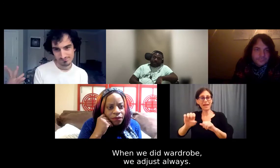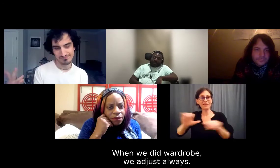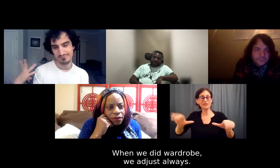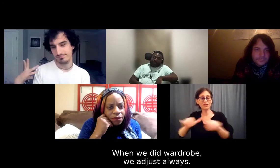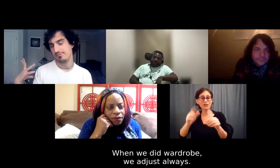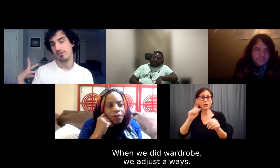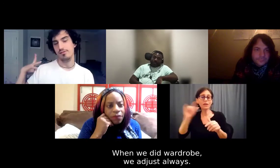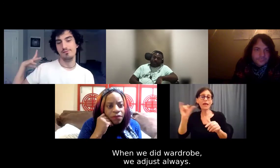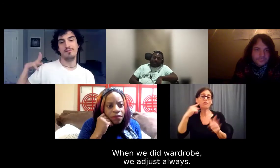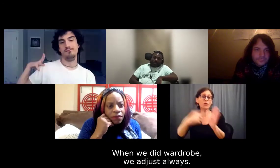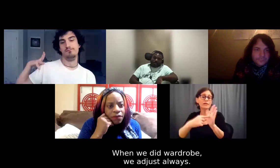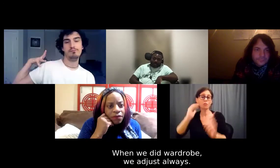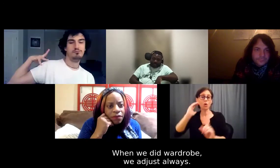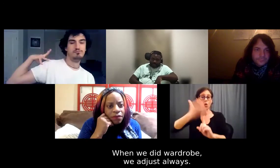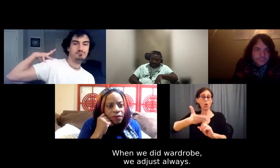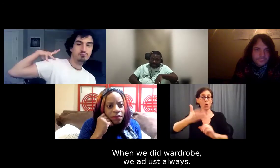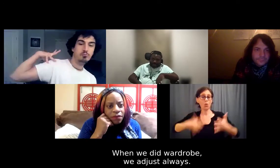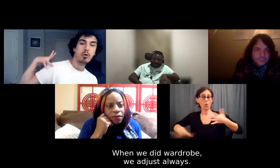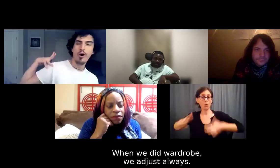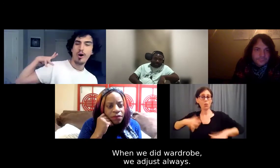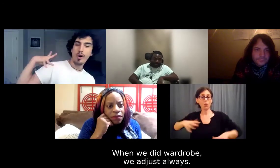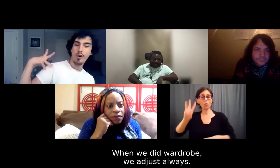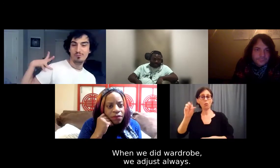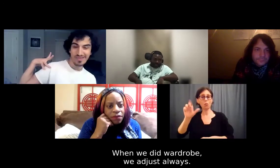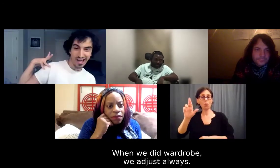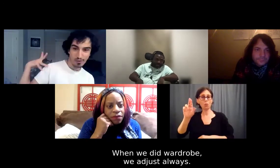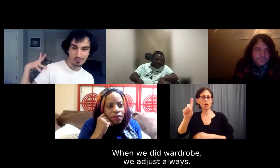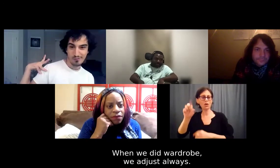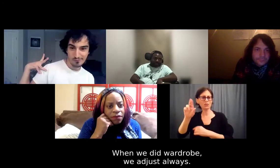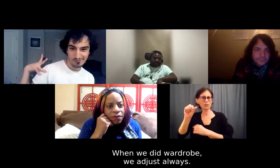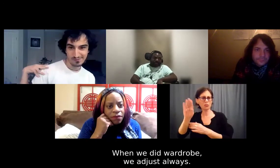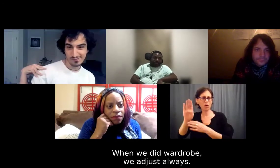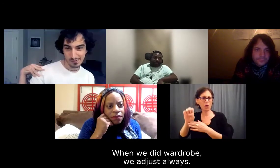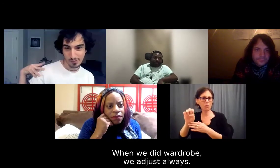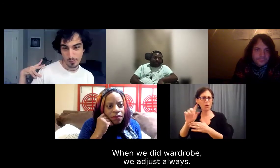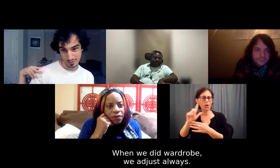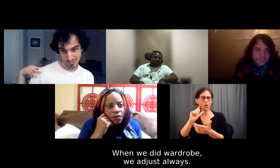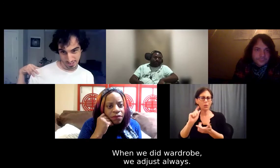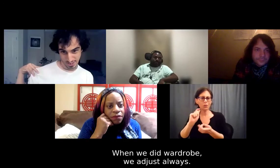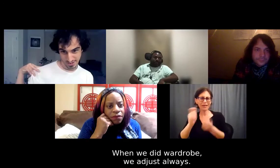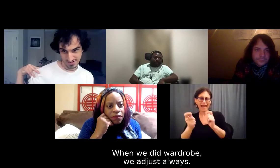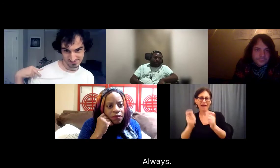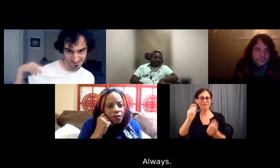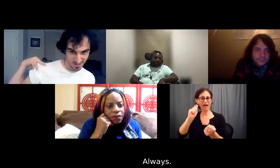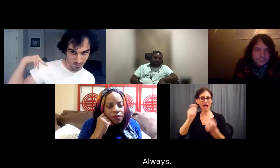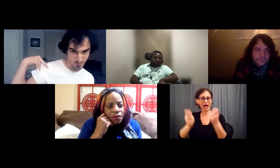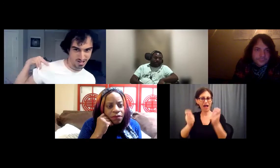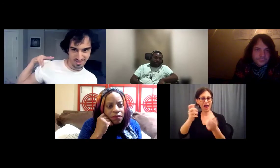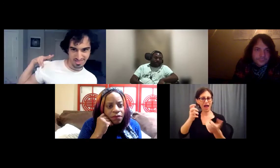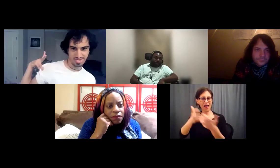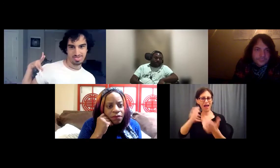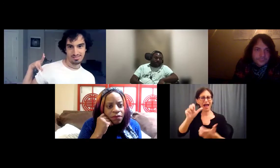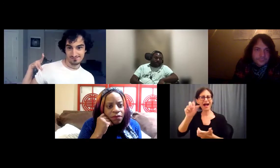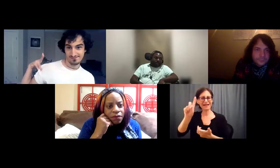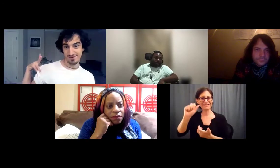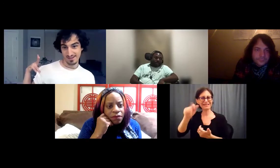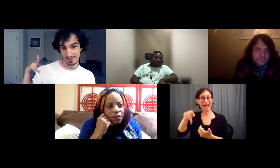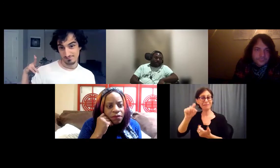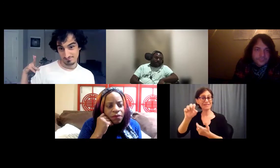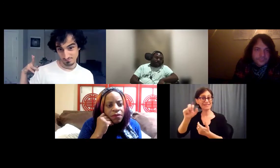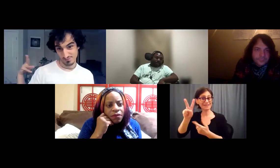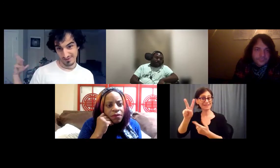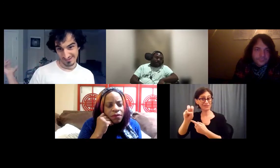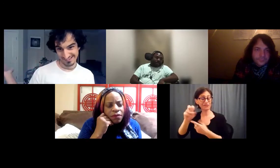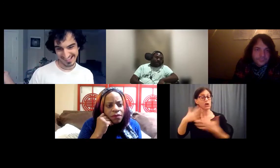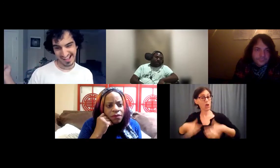wardrobe, we put adaptive clothing on that way.